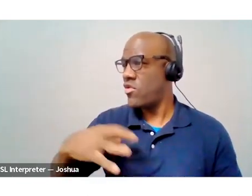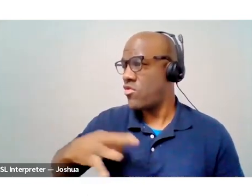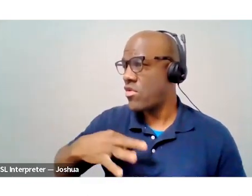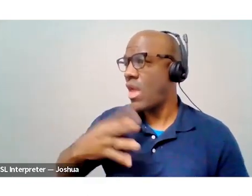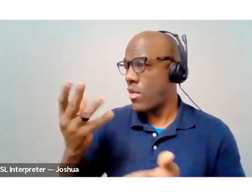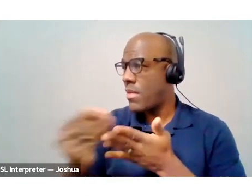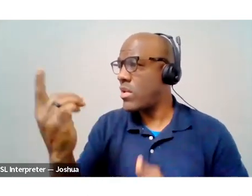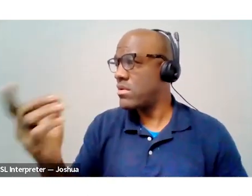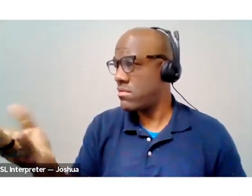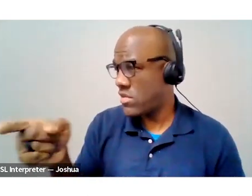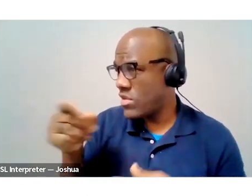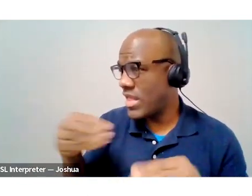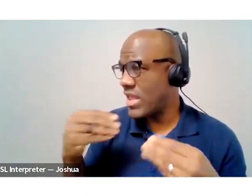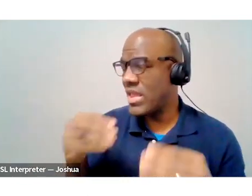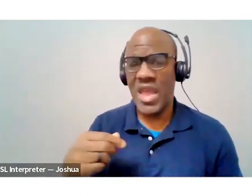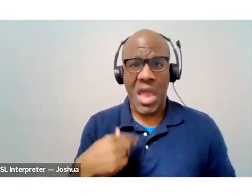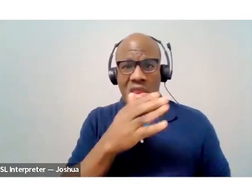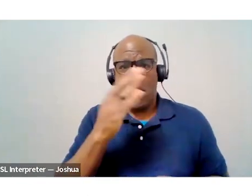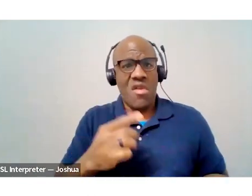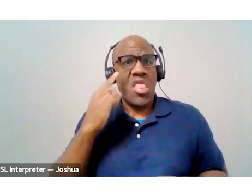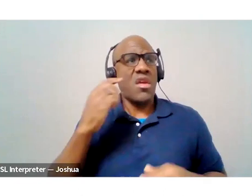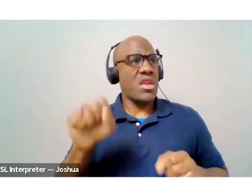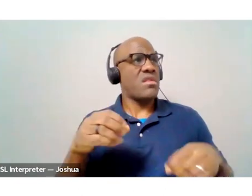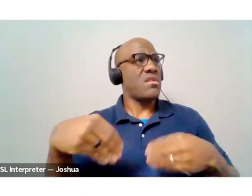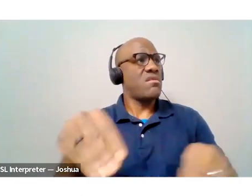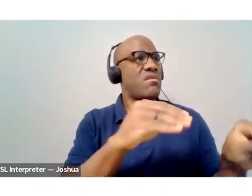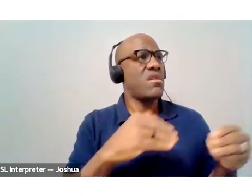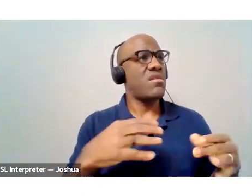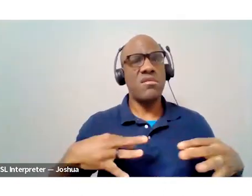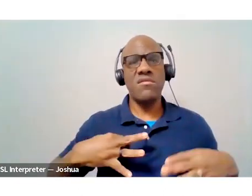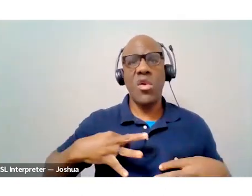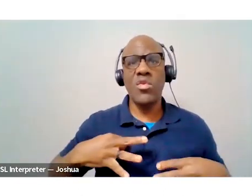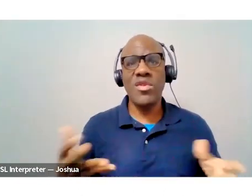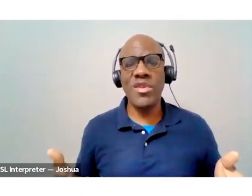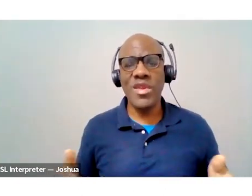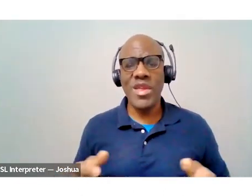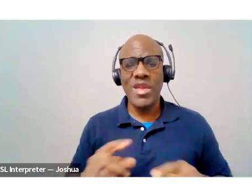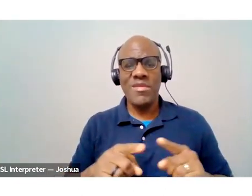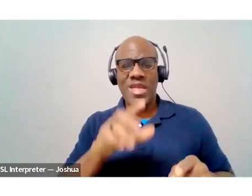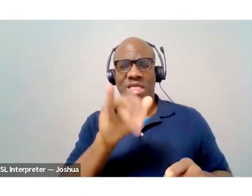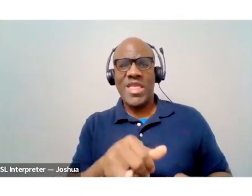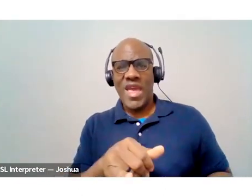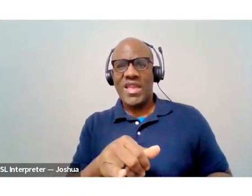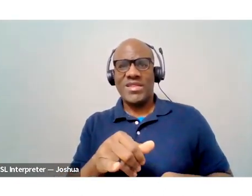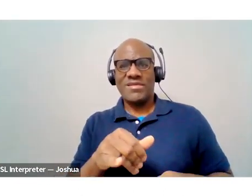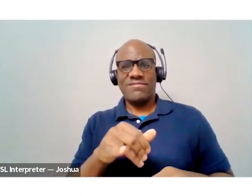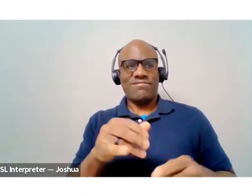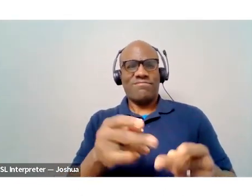but I could understand the empowering and the centering in that agency